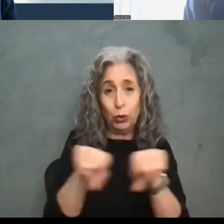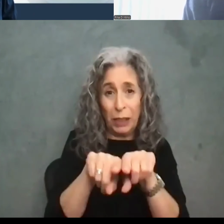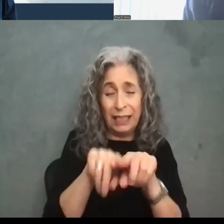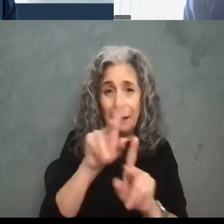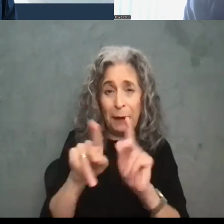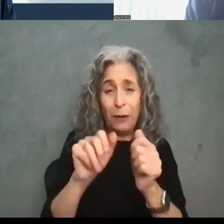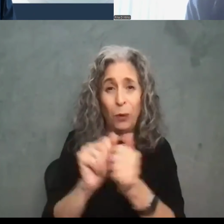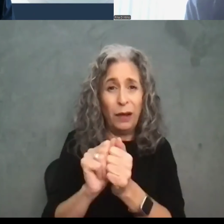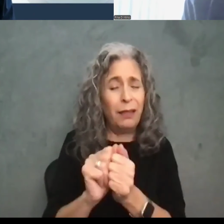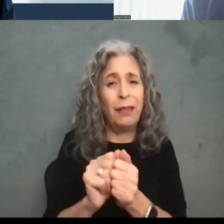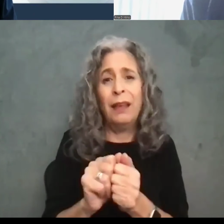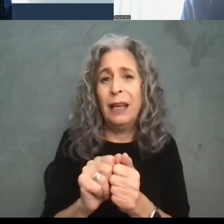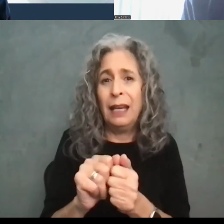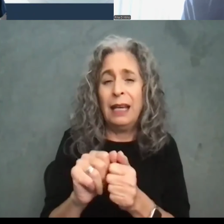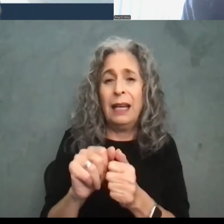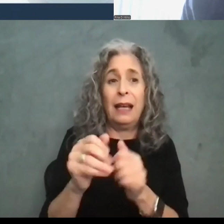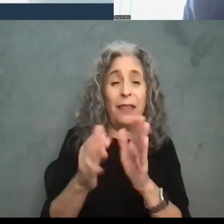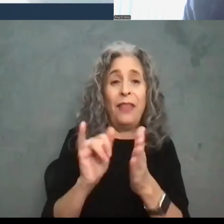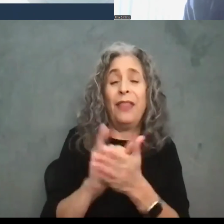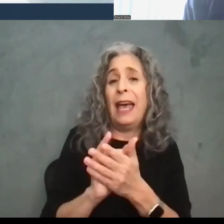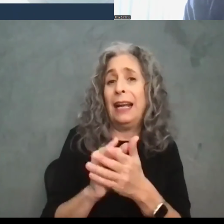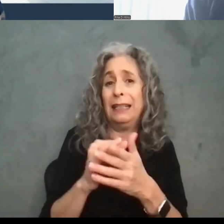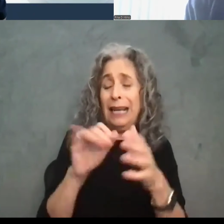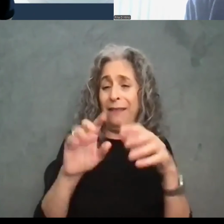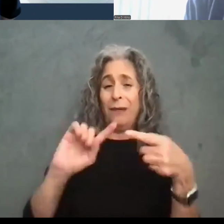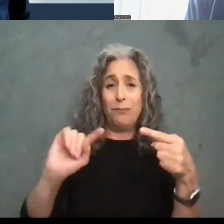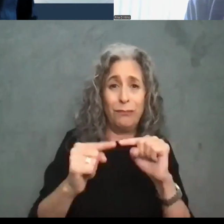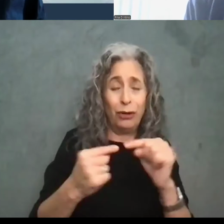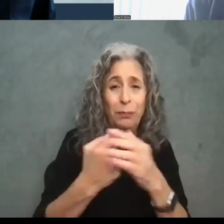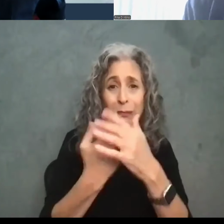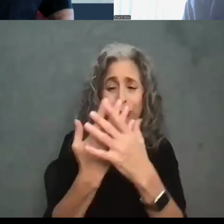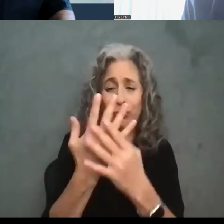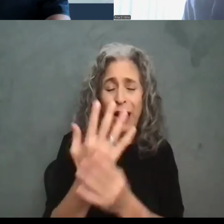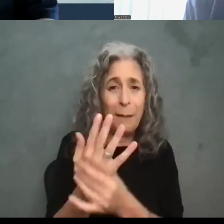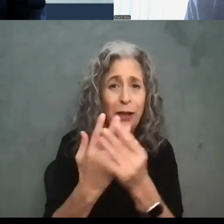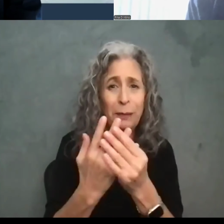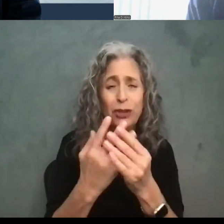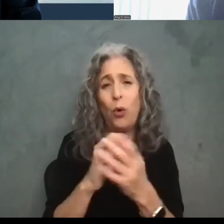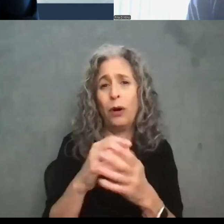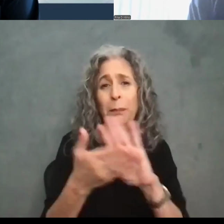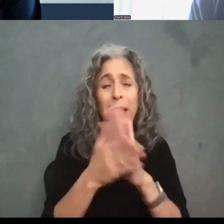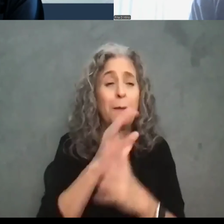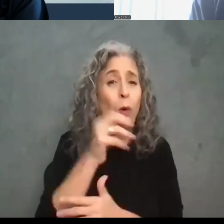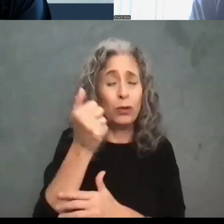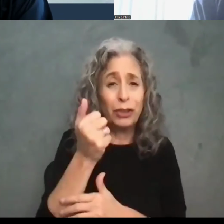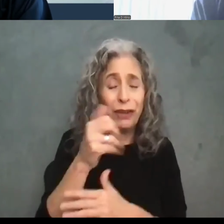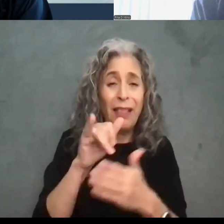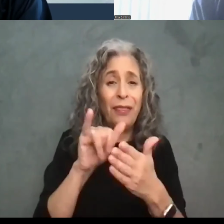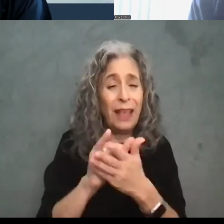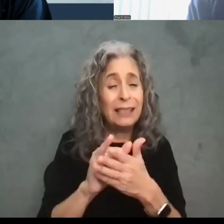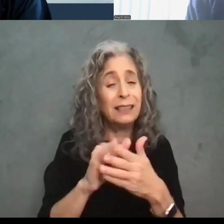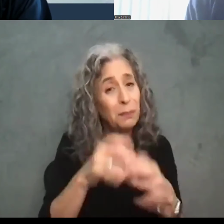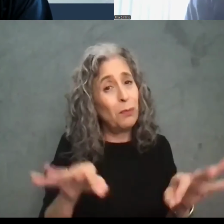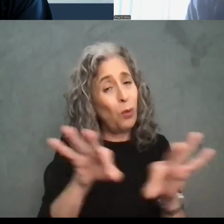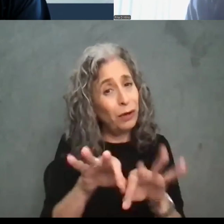with dexterities or people that are aging, buttons are very helpful, useful as an example. So I think it's really important to really